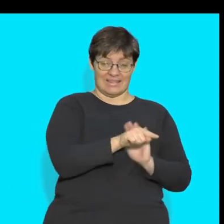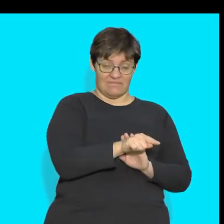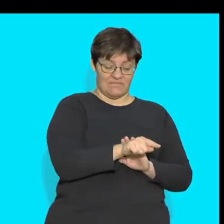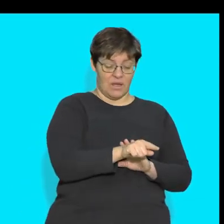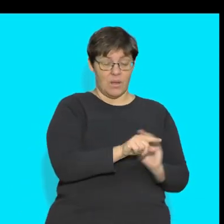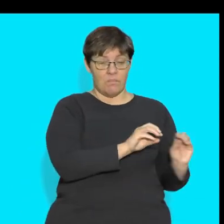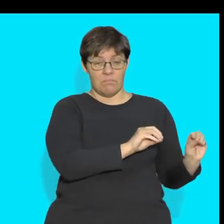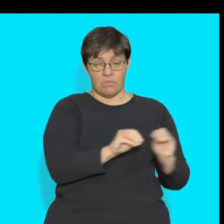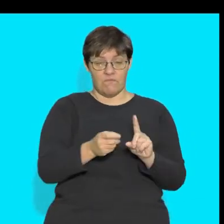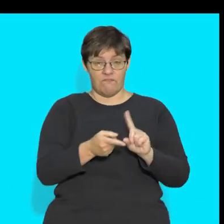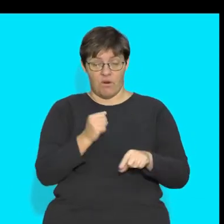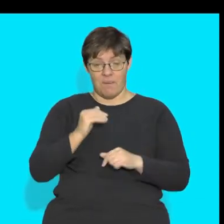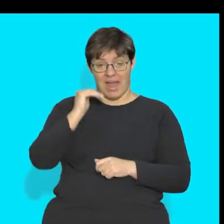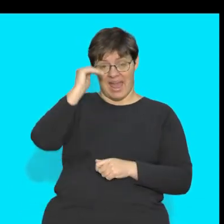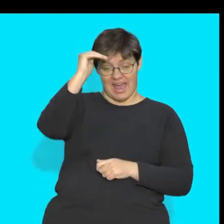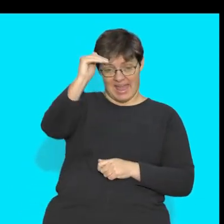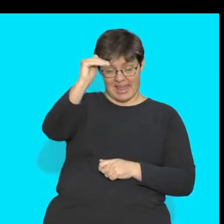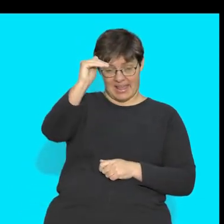are moving